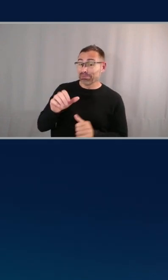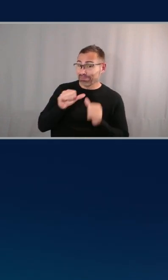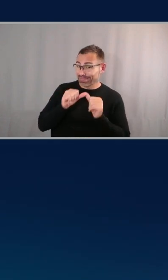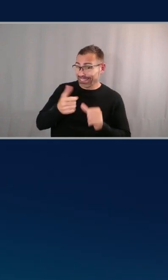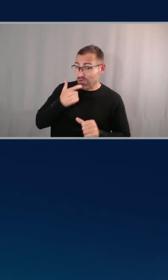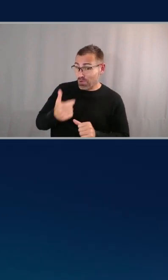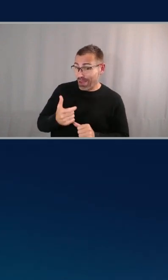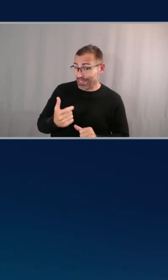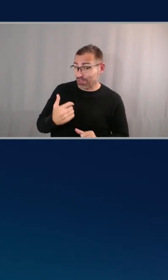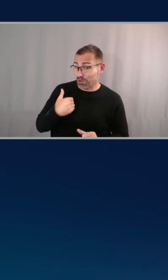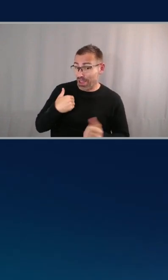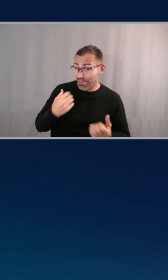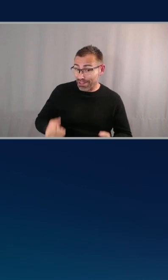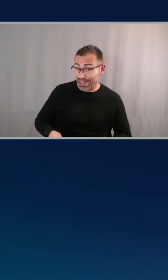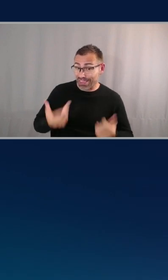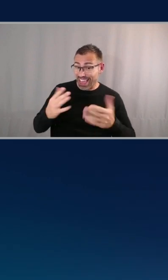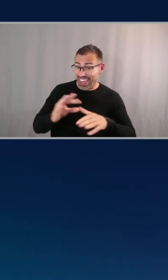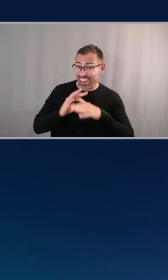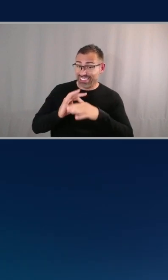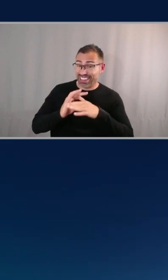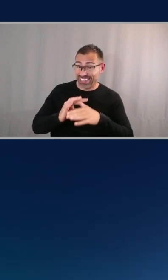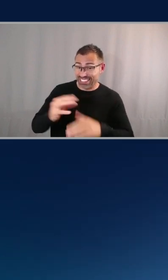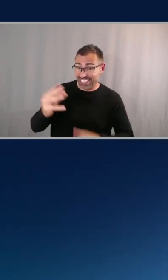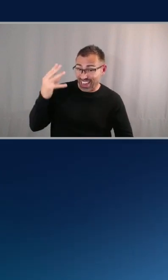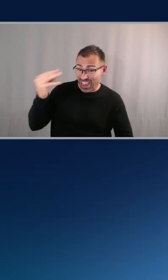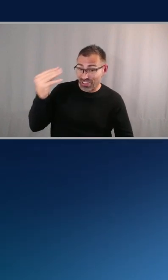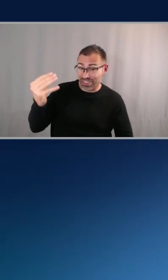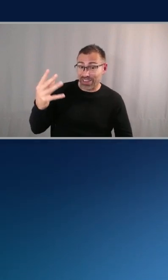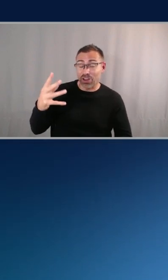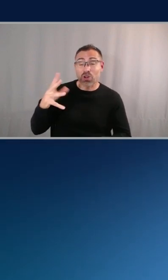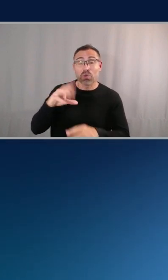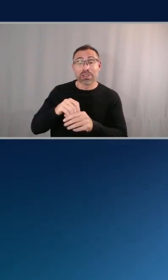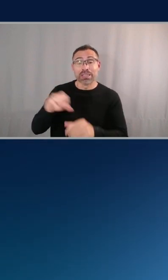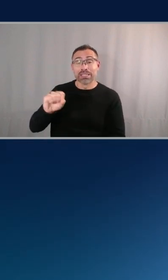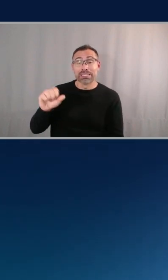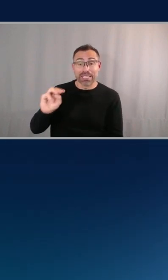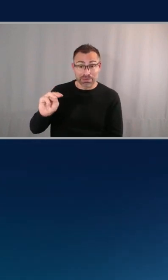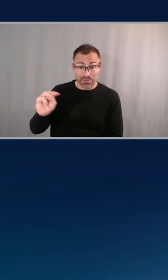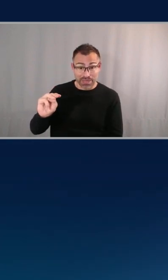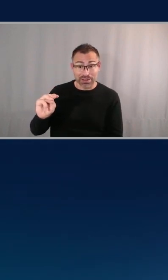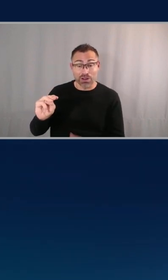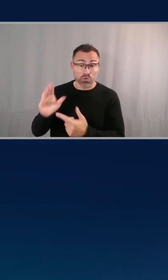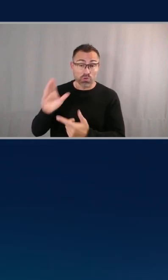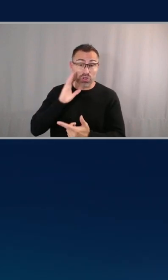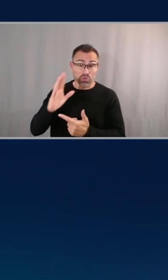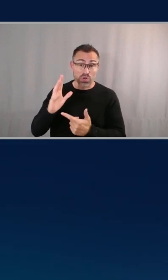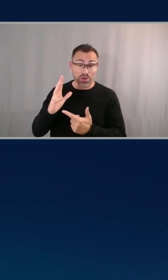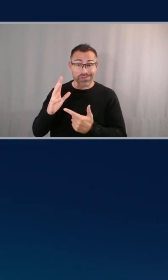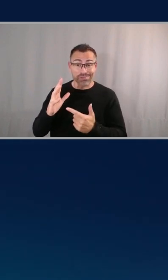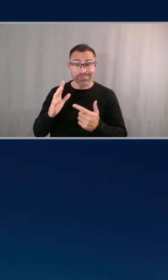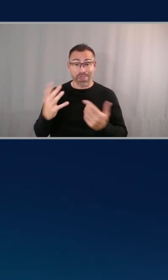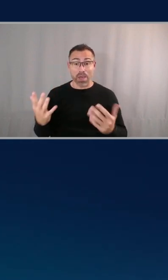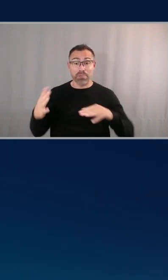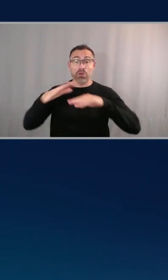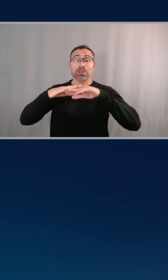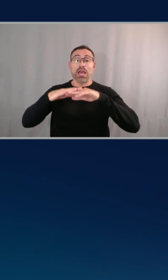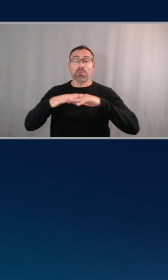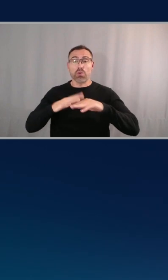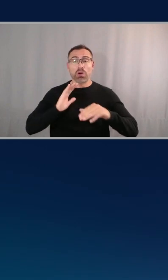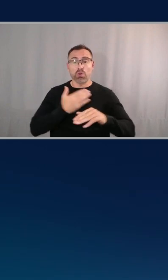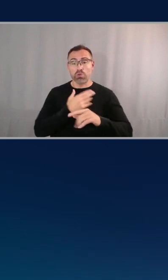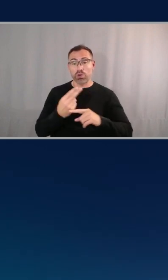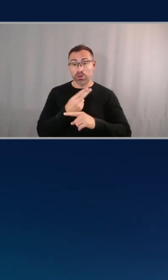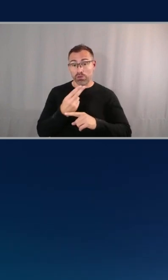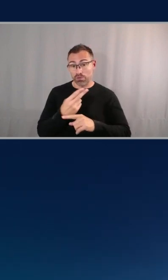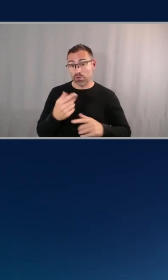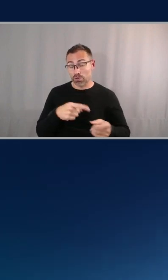of content out here with the SageMaker Unified Studio, which sort of builds on top of what we've built, uses the SageMaker Lakehouse capability, and